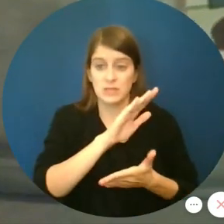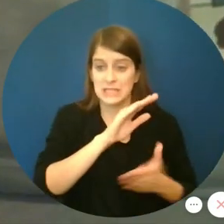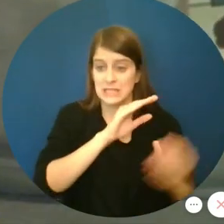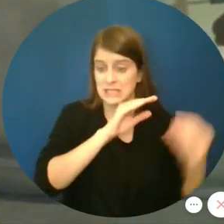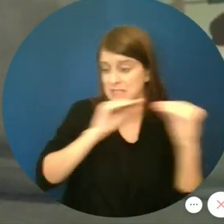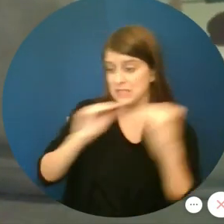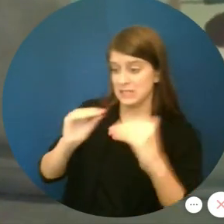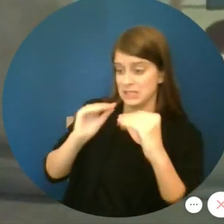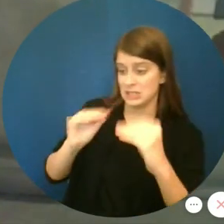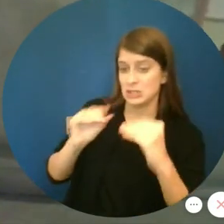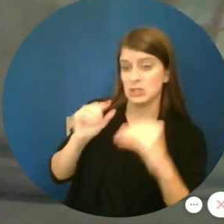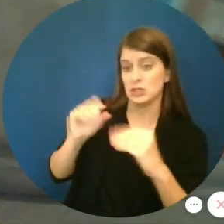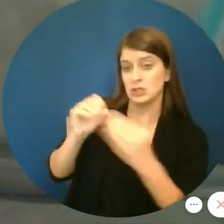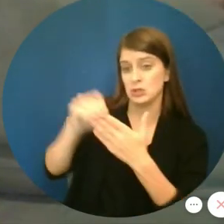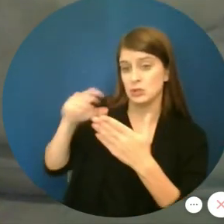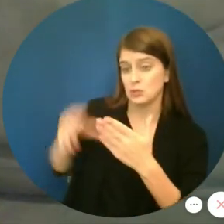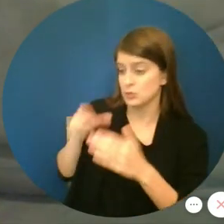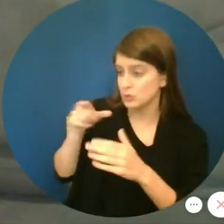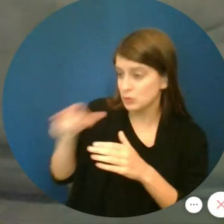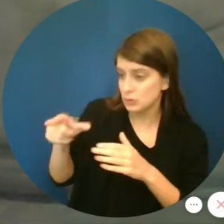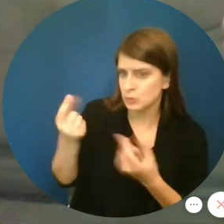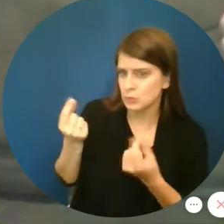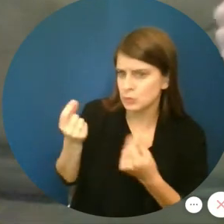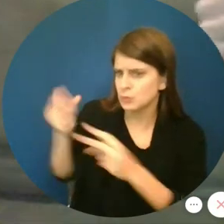to question and observe.